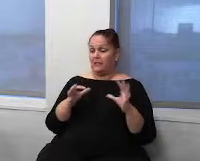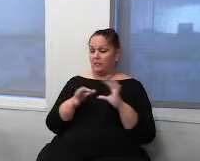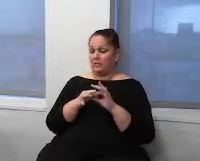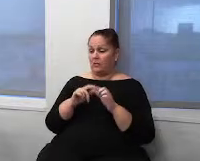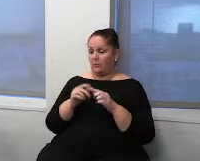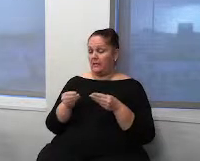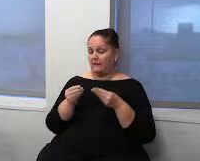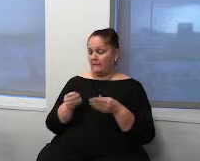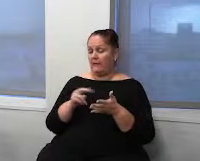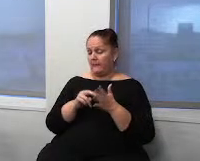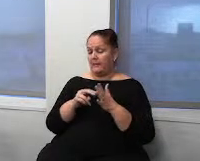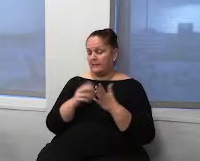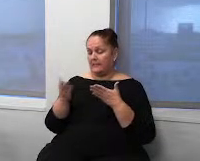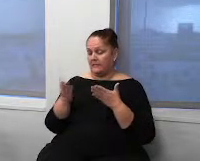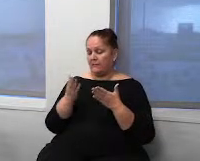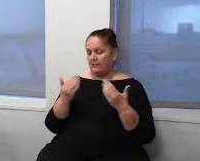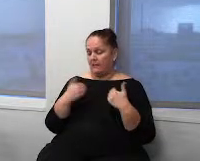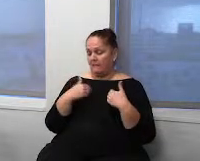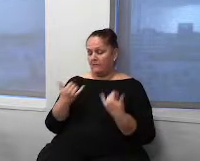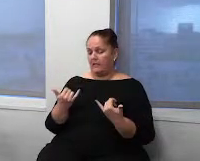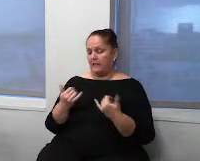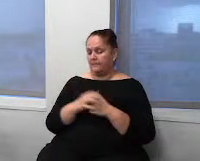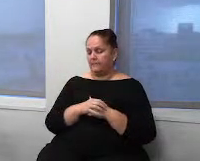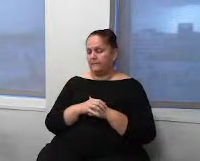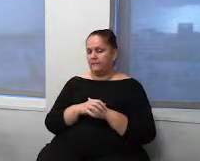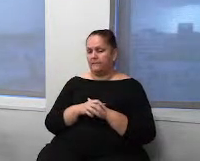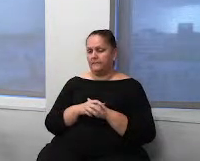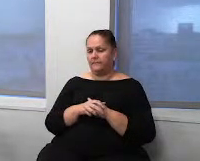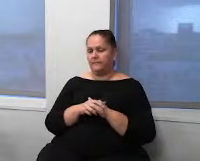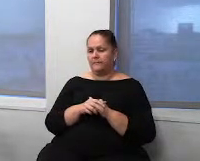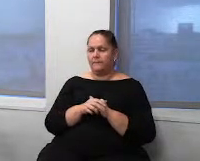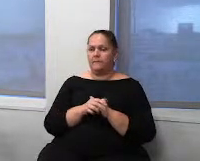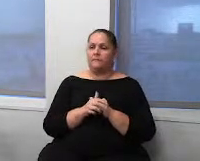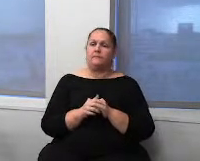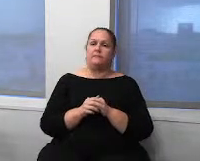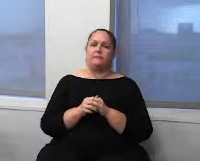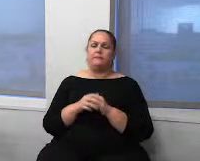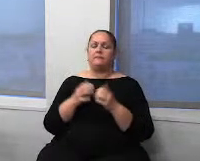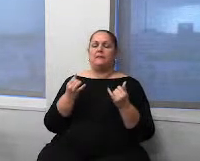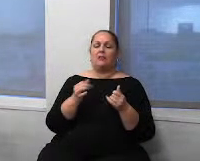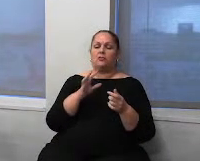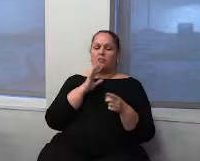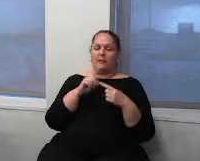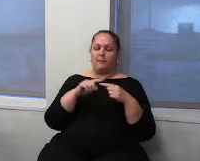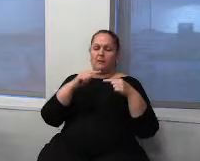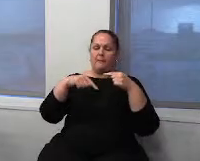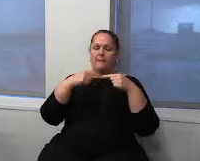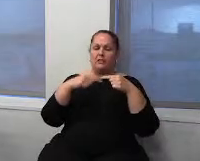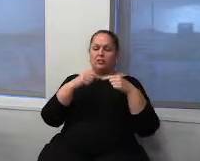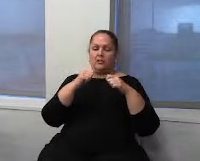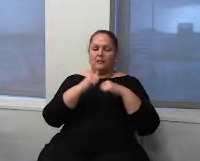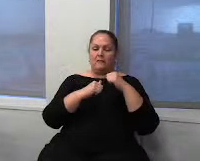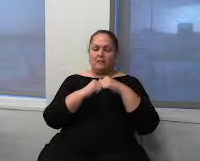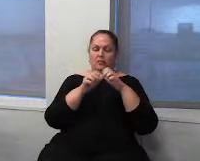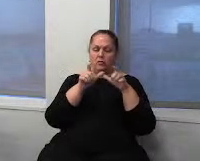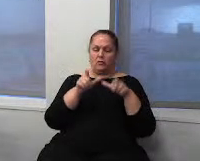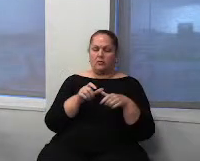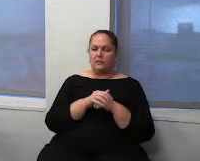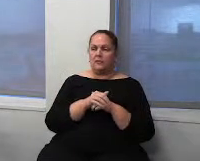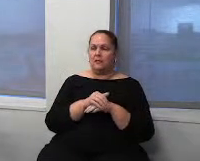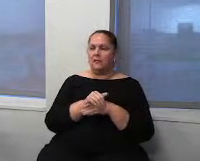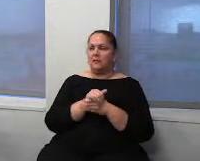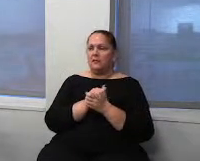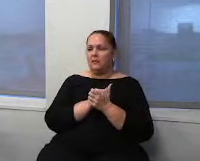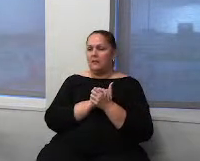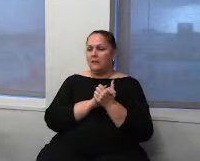there's customers associated with that feeder, they're being served right now. Okay. Now let's talk about meter infrastructure for